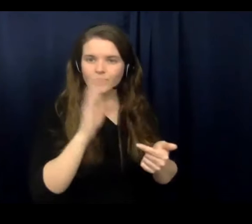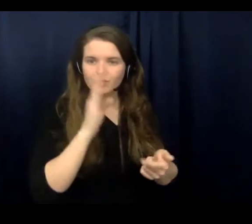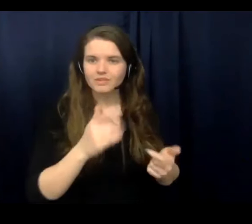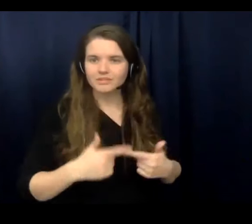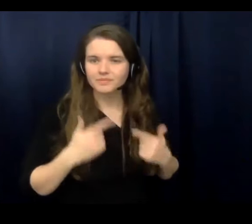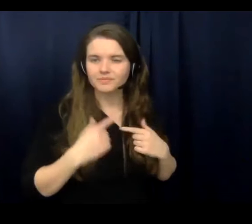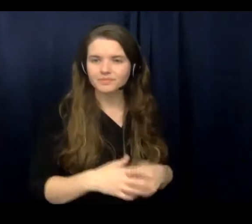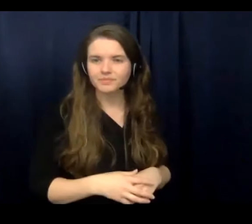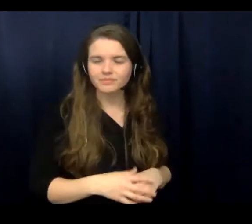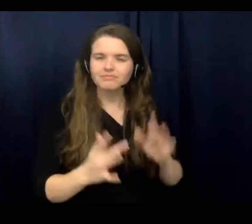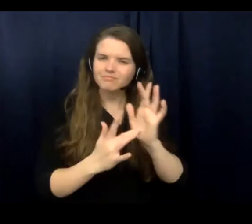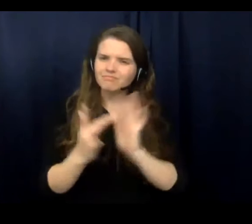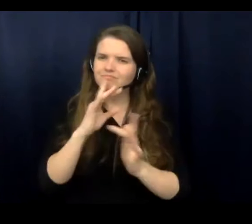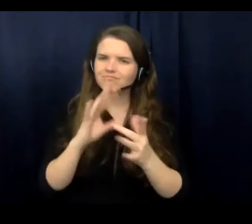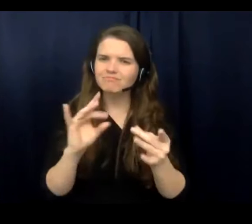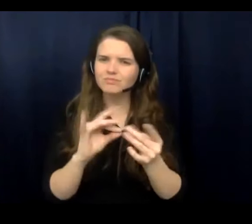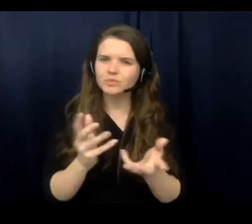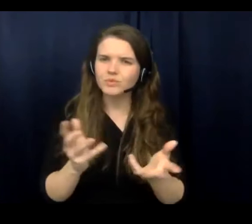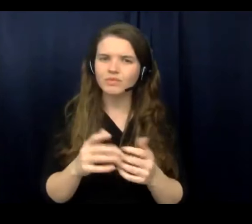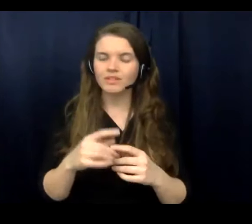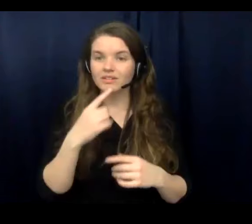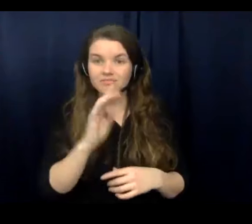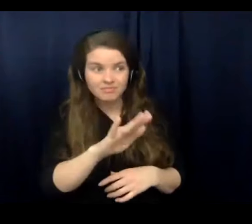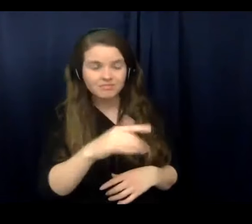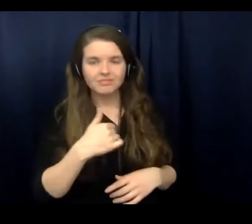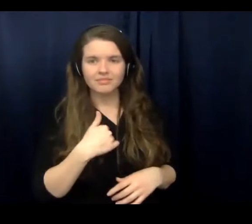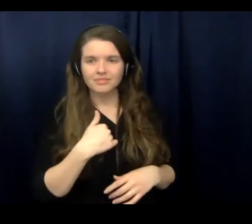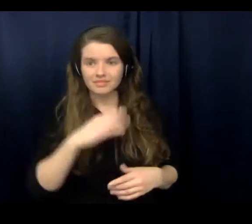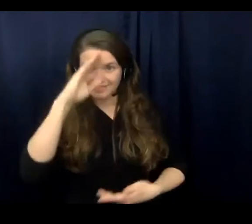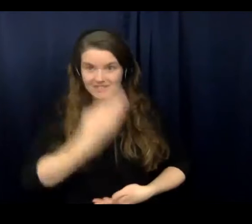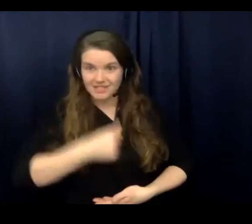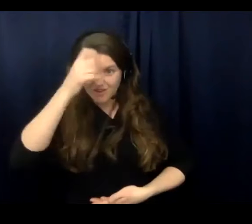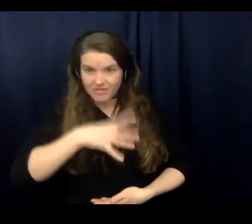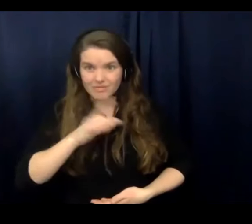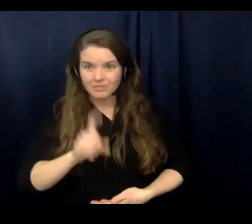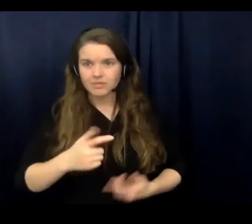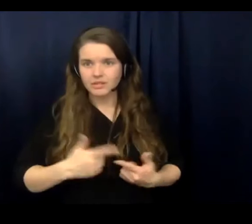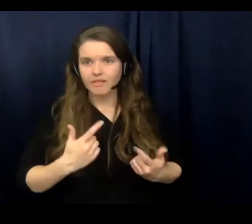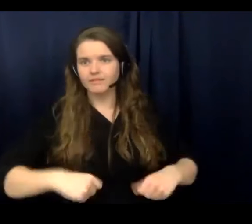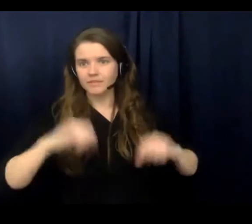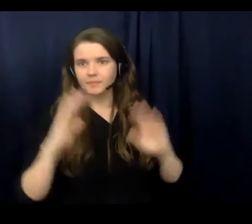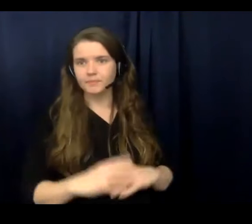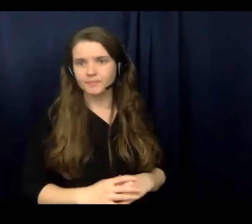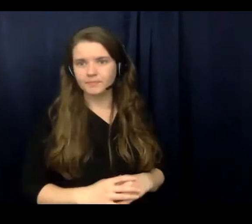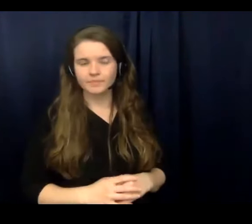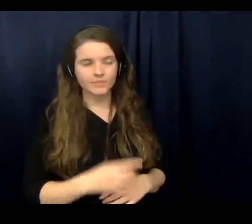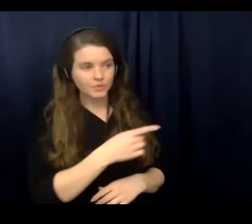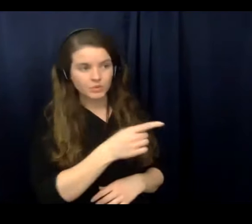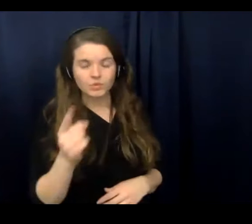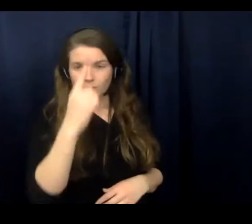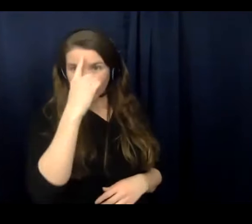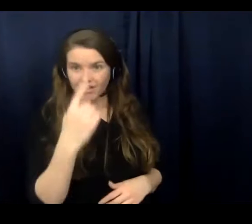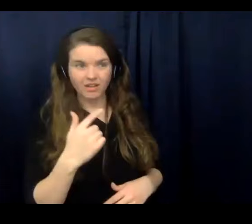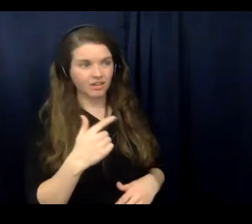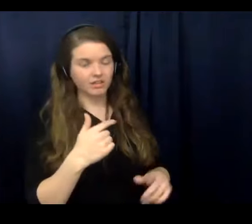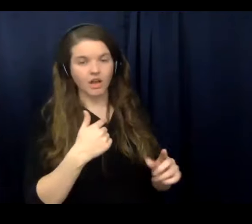was talking about is, listen, the Son of Man must give up his life. And you're going to think I've gone away.